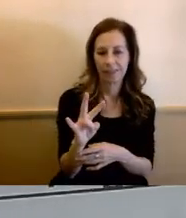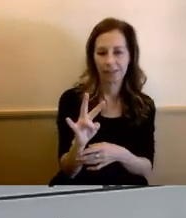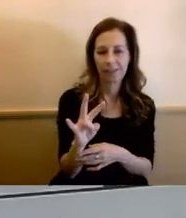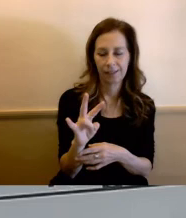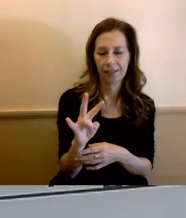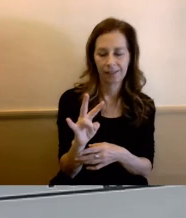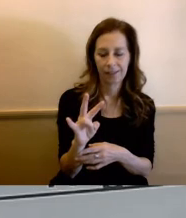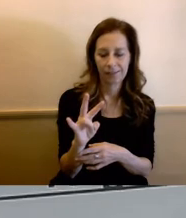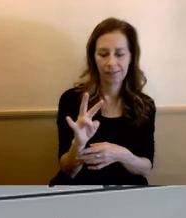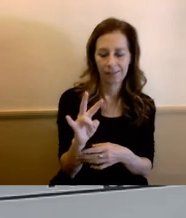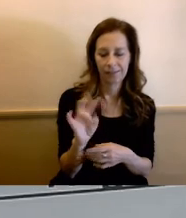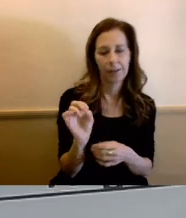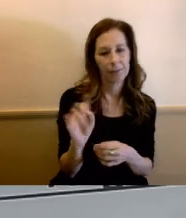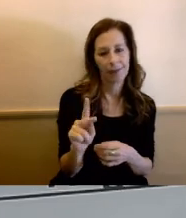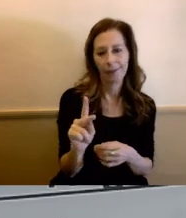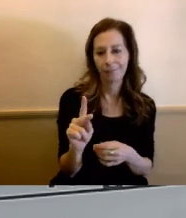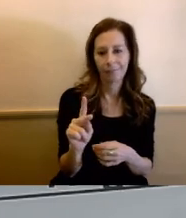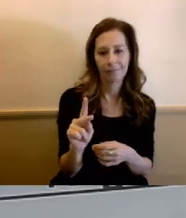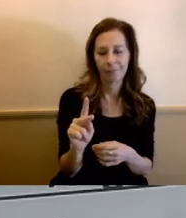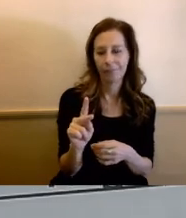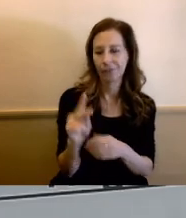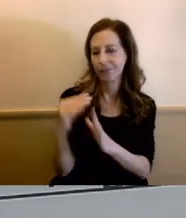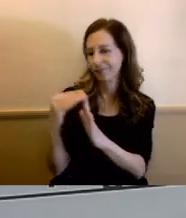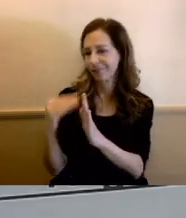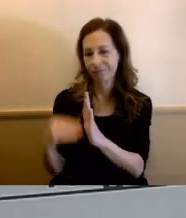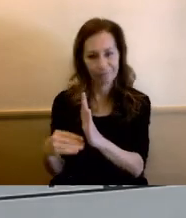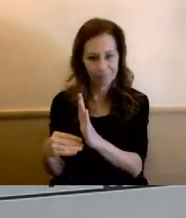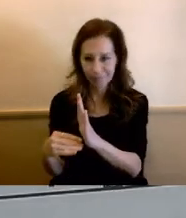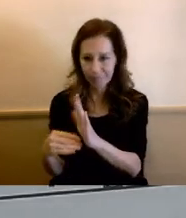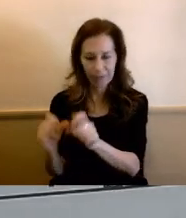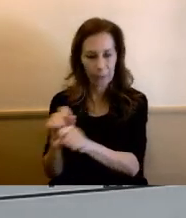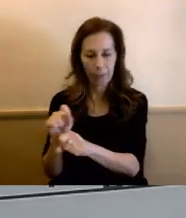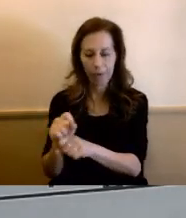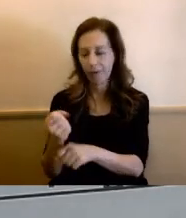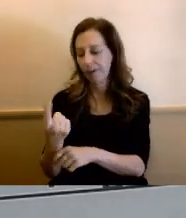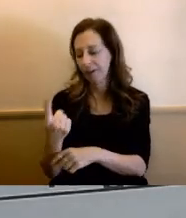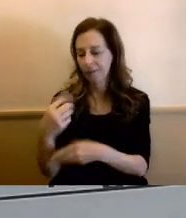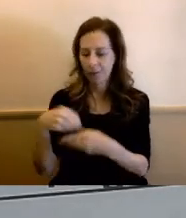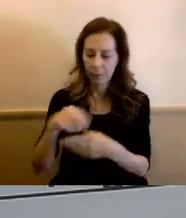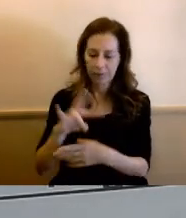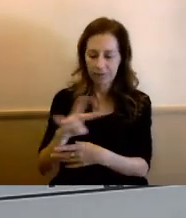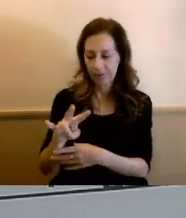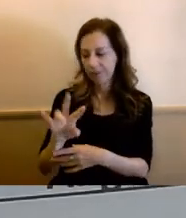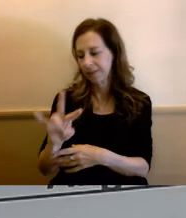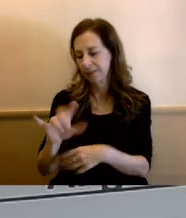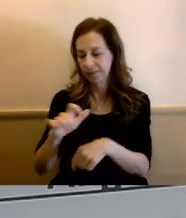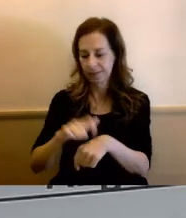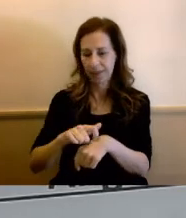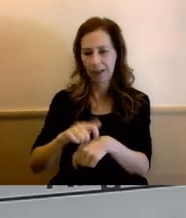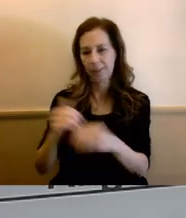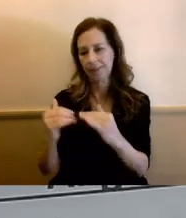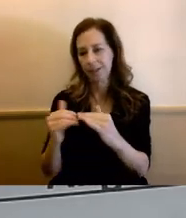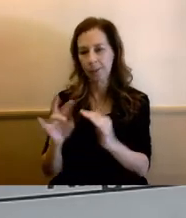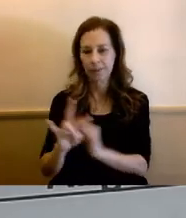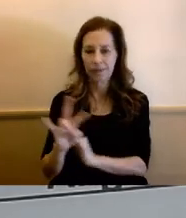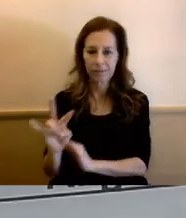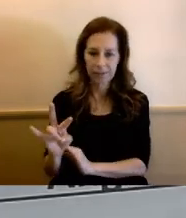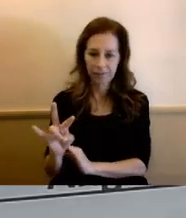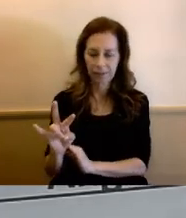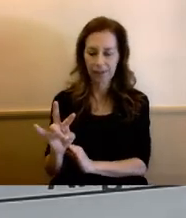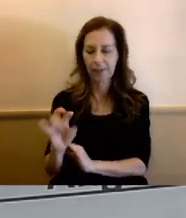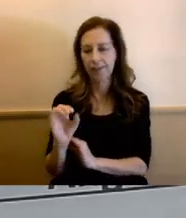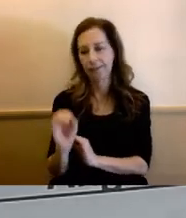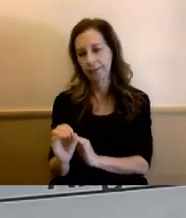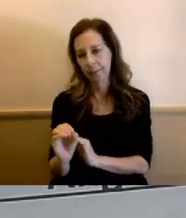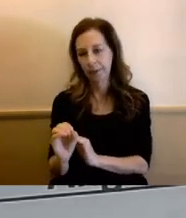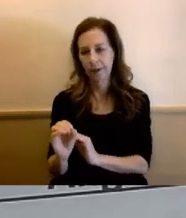Okay, if you just do the work, 11 goes into 77 7 times, then that gets me 77, 0, nothing left to